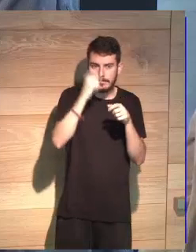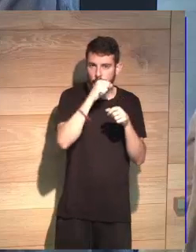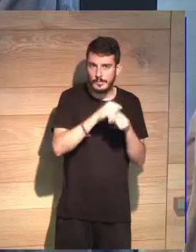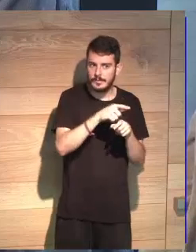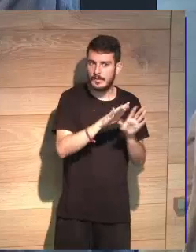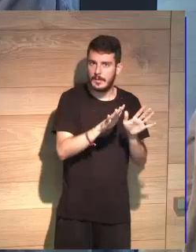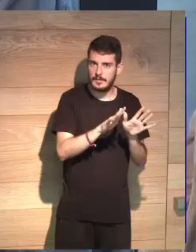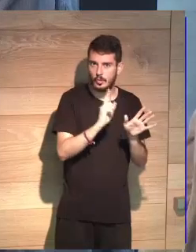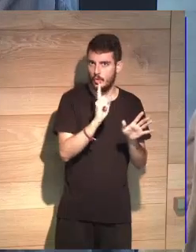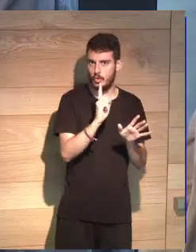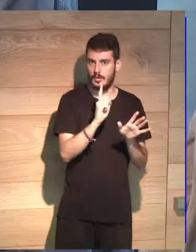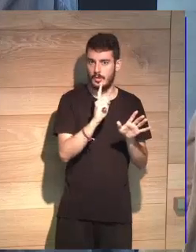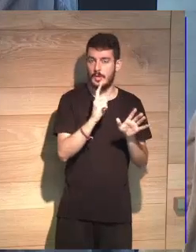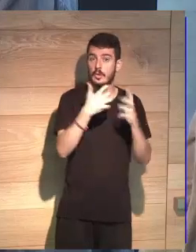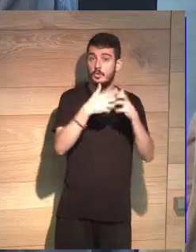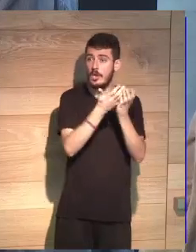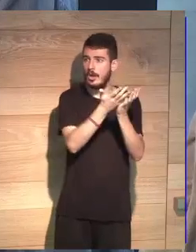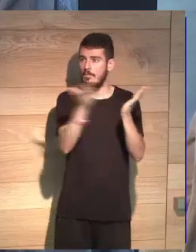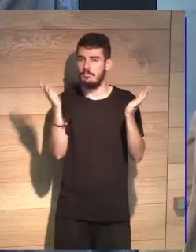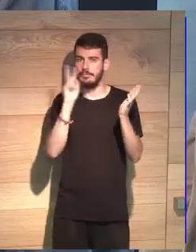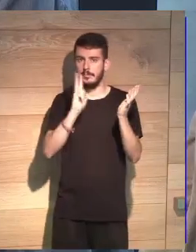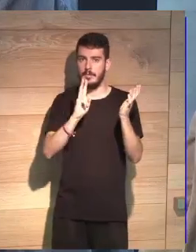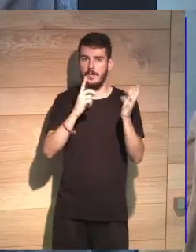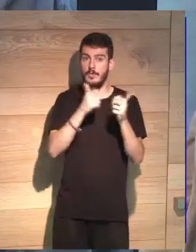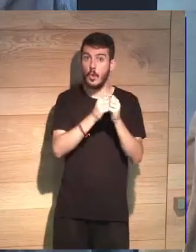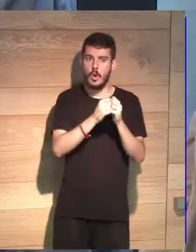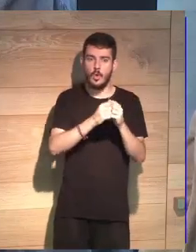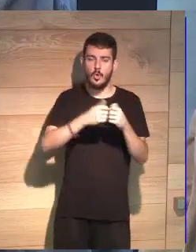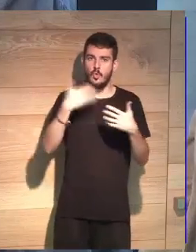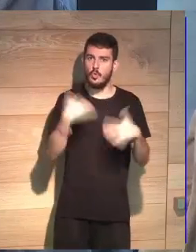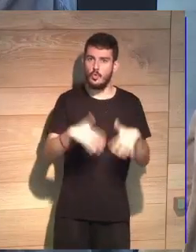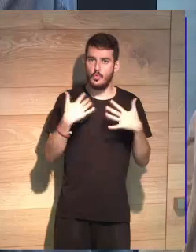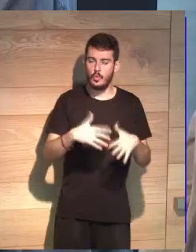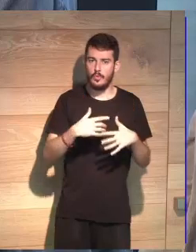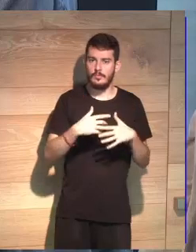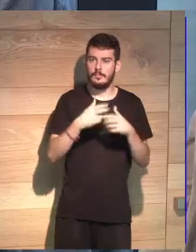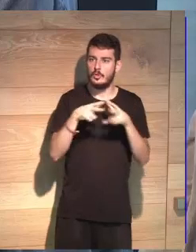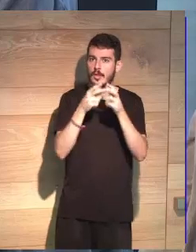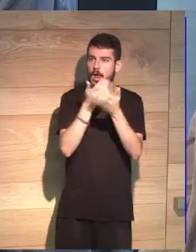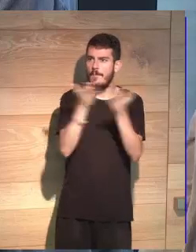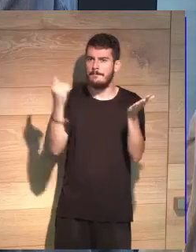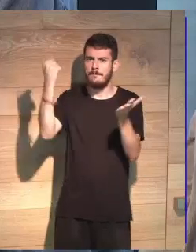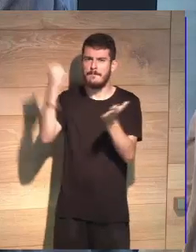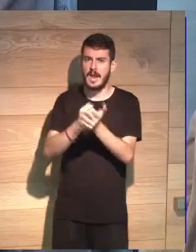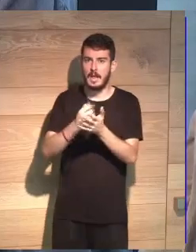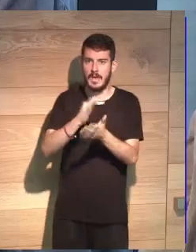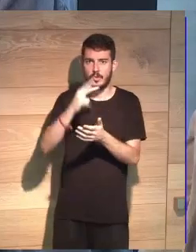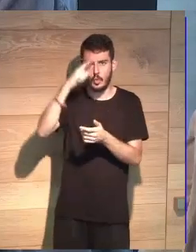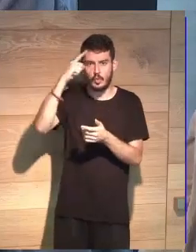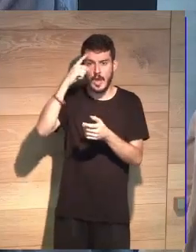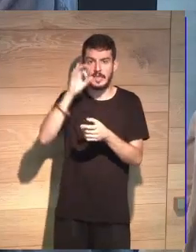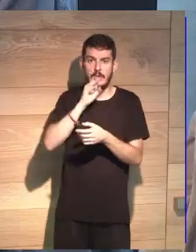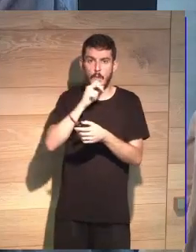to speak, and they're finding the great repercussion of the video games, and